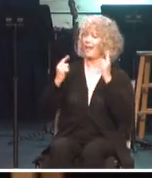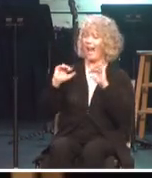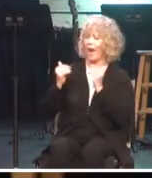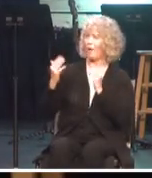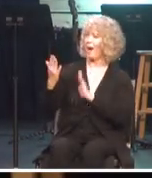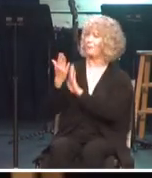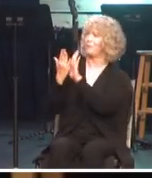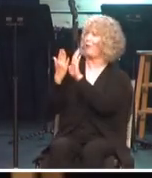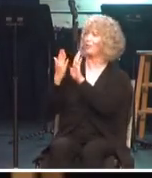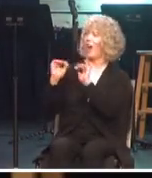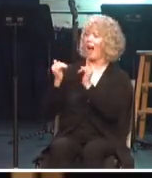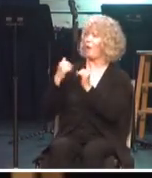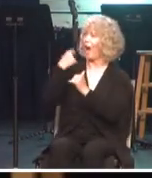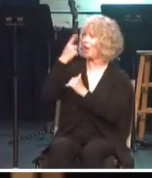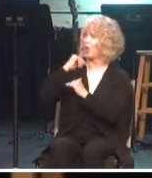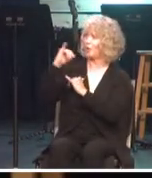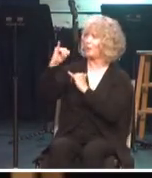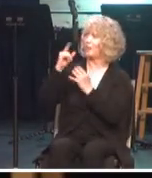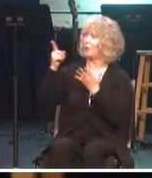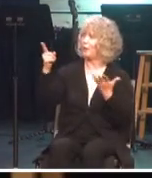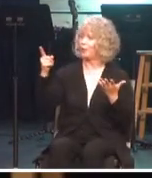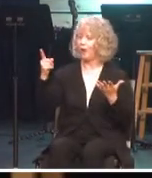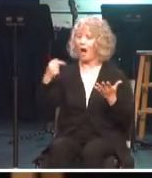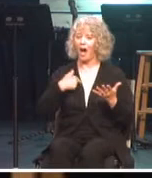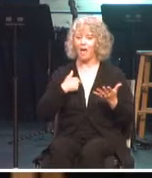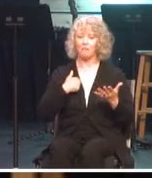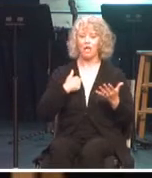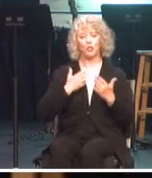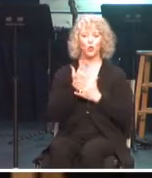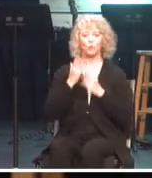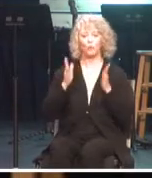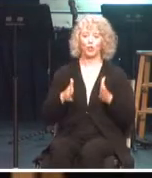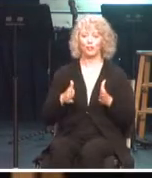creature. I'm never going to think about that old creature again.